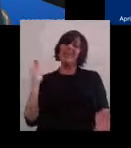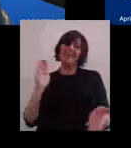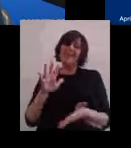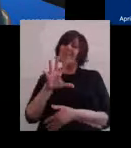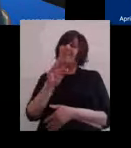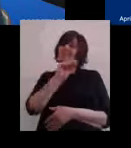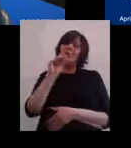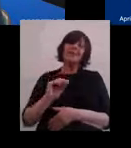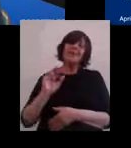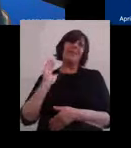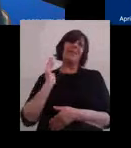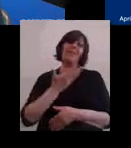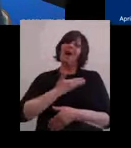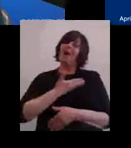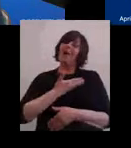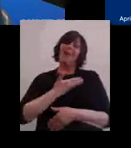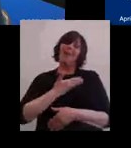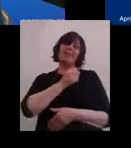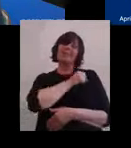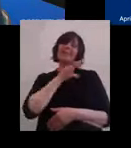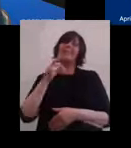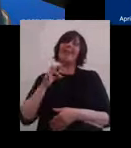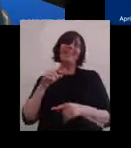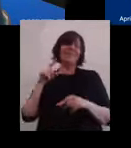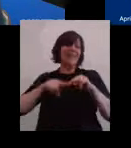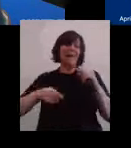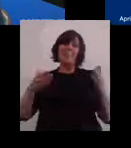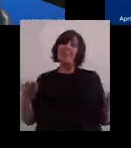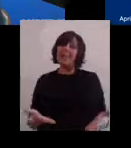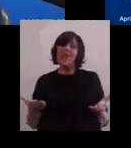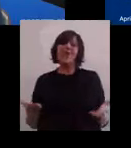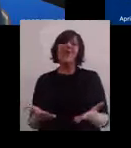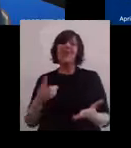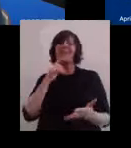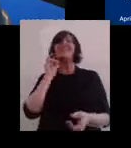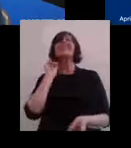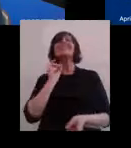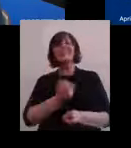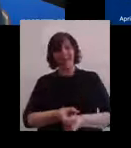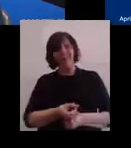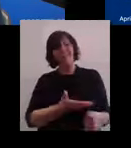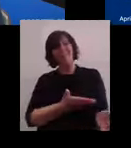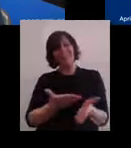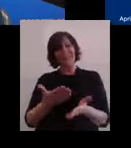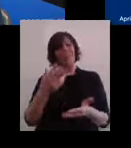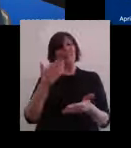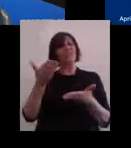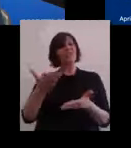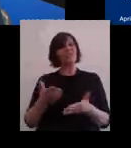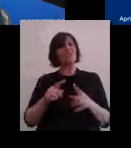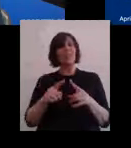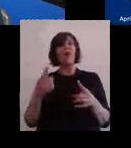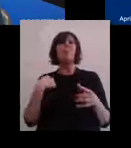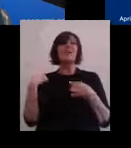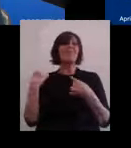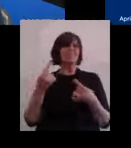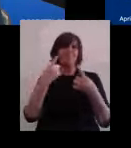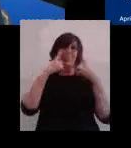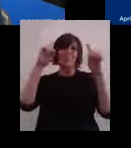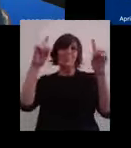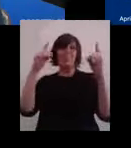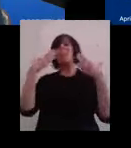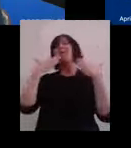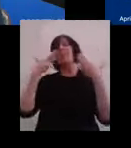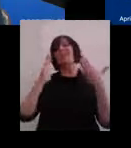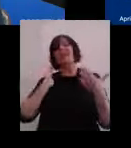site. And it has been tough delivering some of those services, but we have been able to do it, and I want to thank our workforce for doing that.